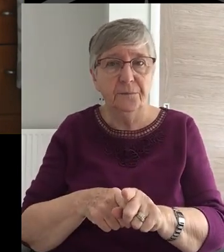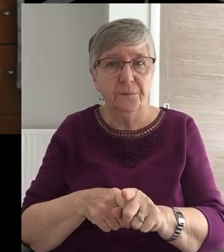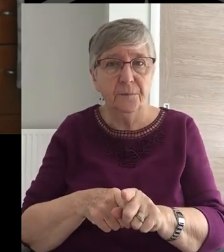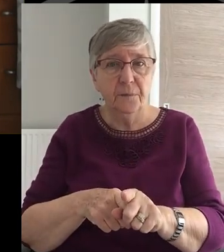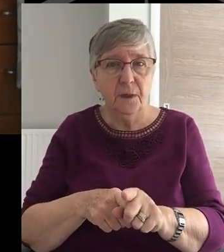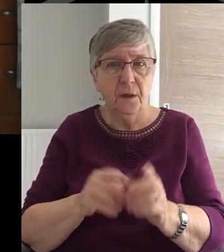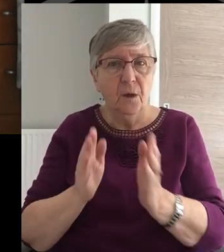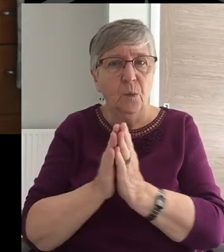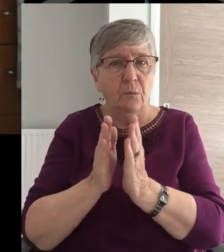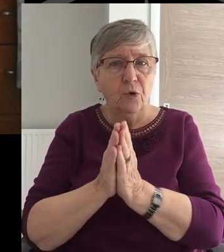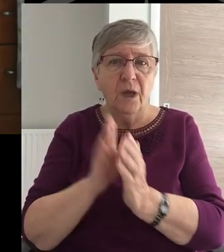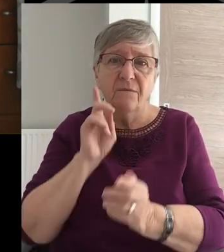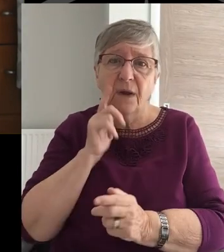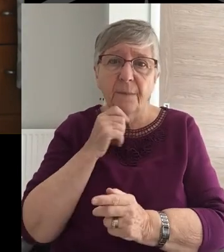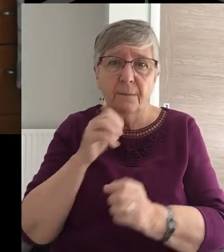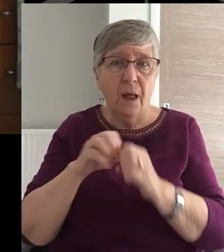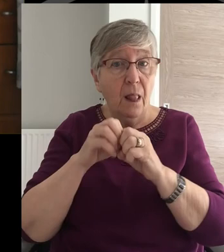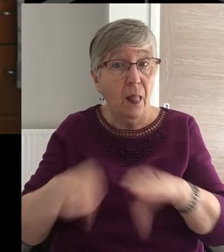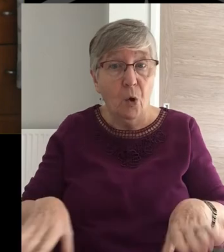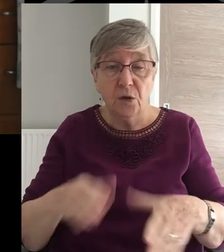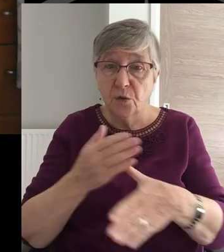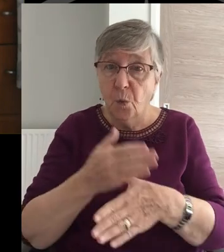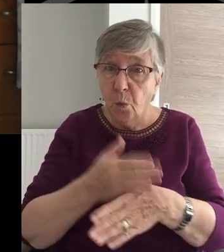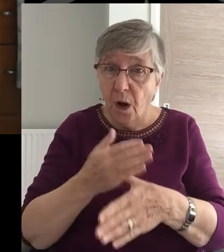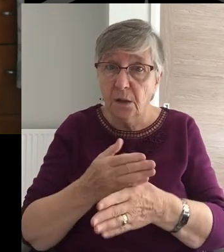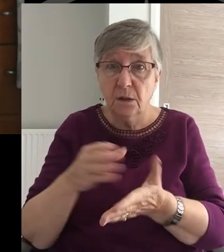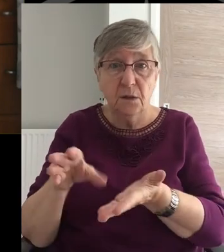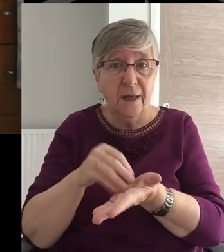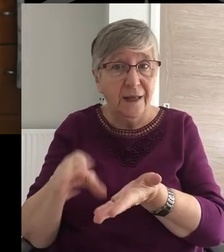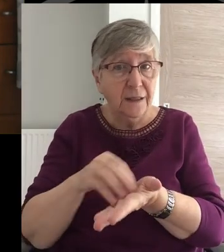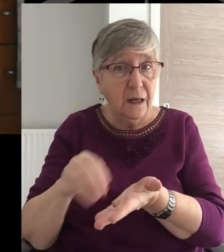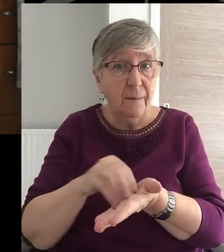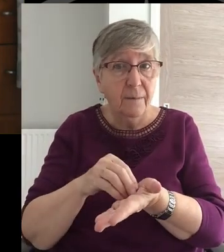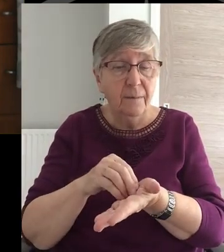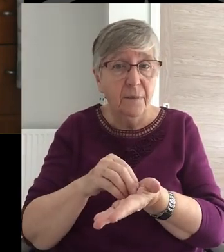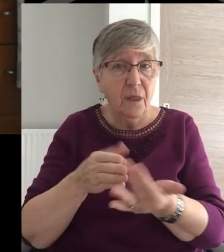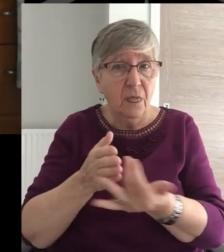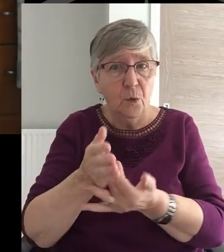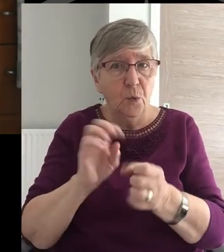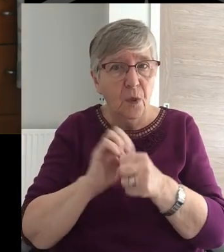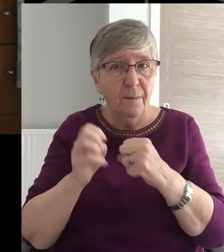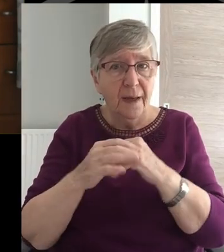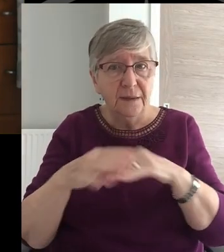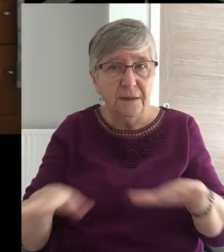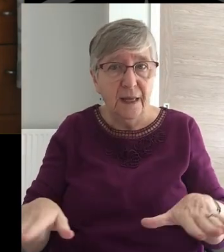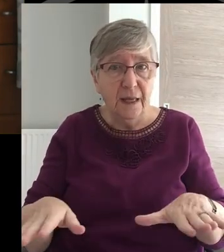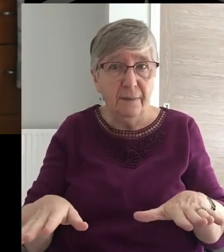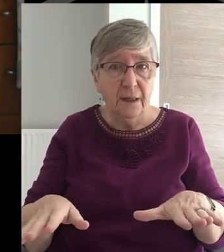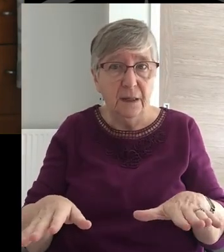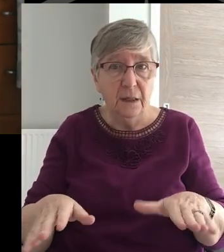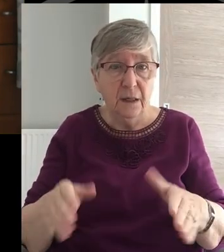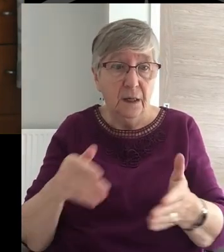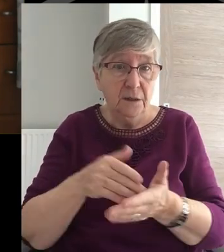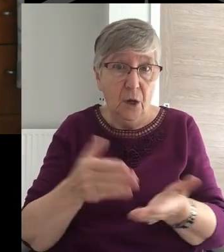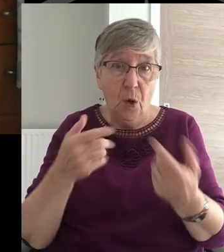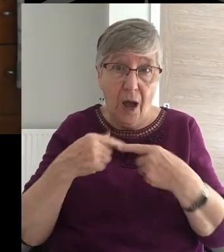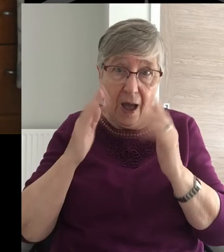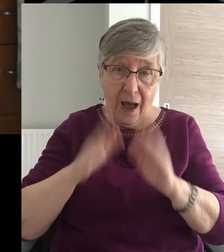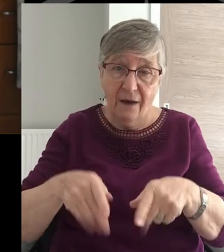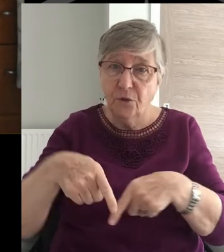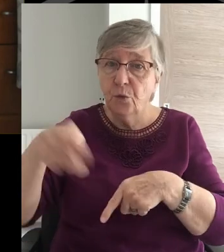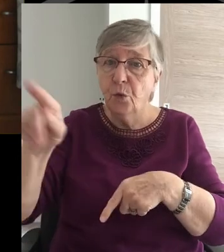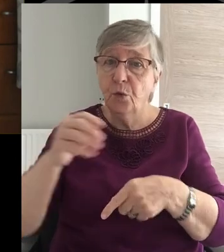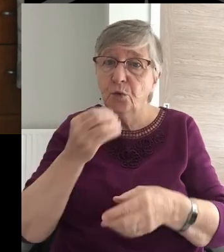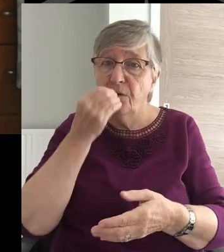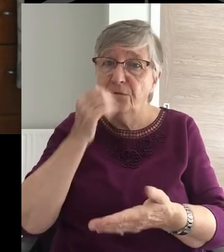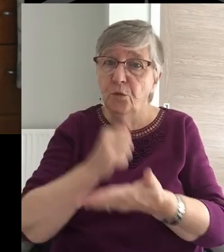We pray for those who have lost work and income during the pandemic and who find themselves more reliant on food banks than before,